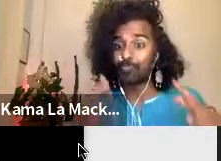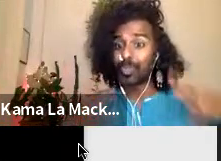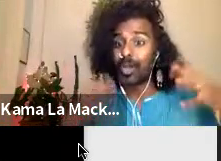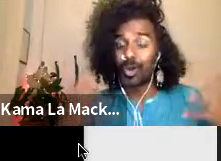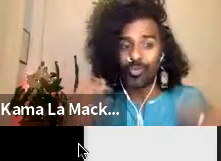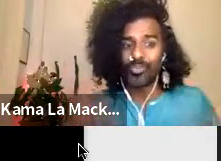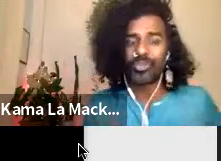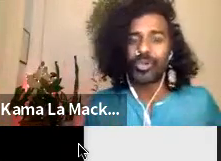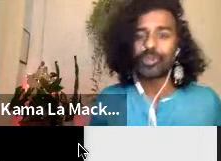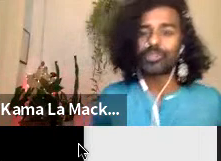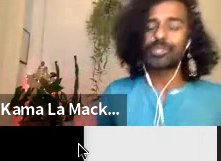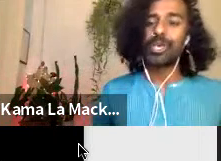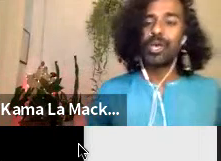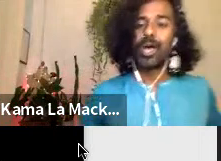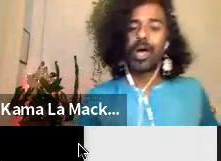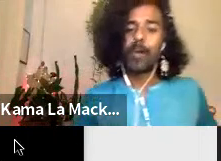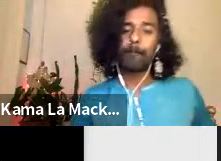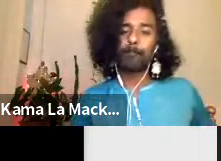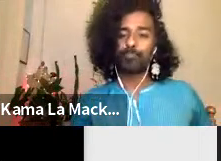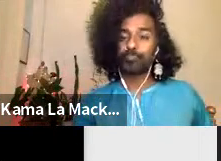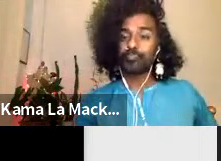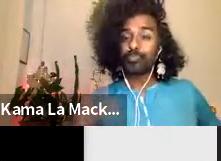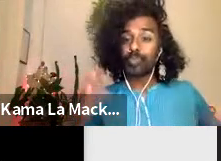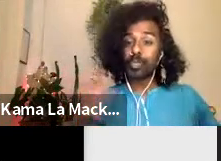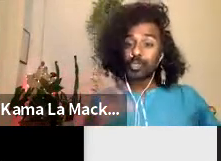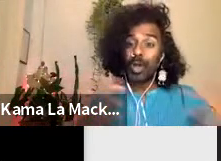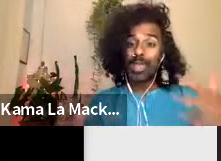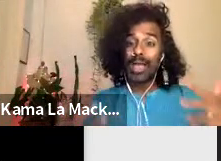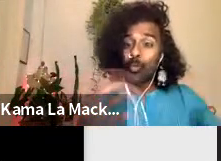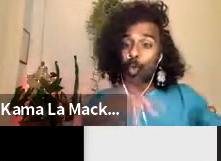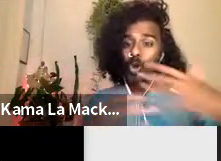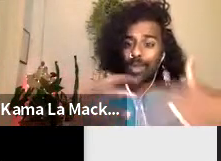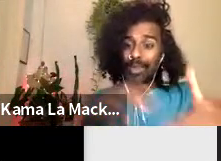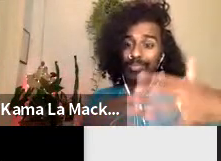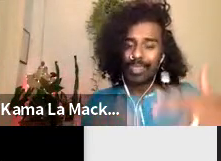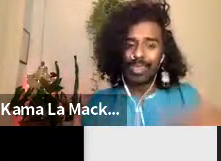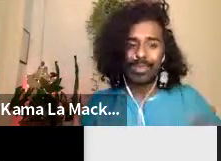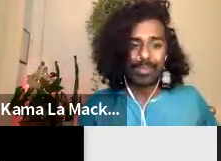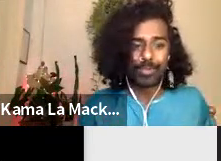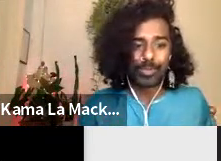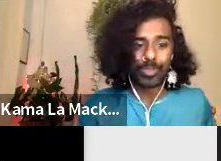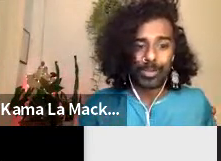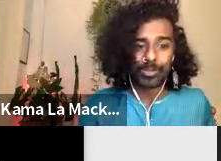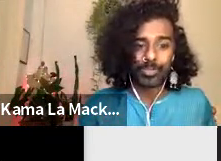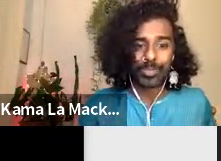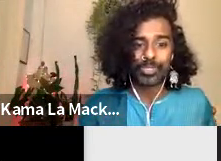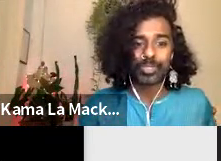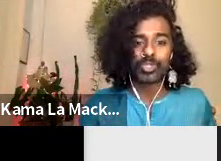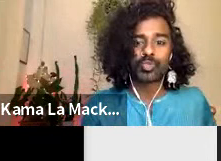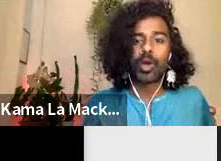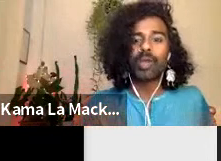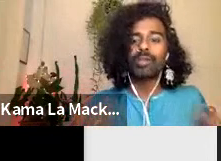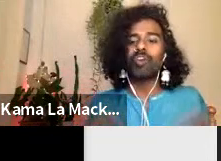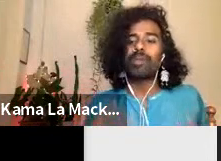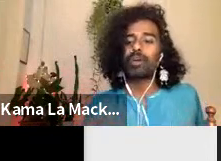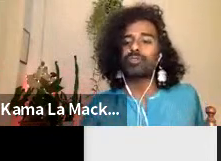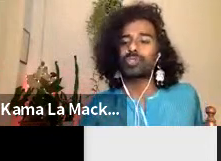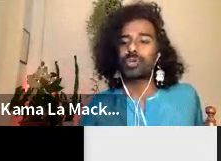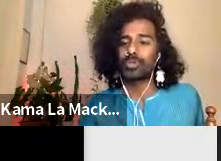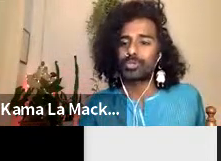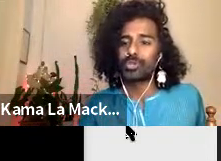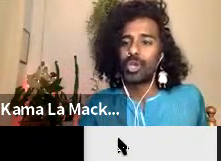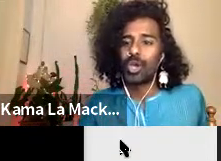become over the years. So I work in between the middle spaces. One of